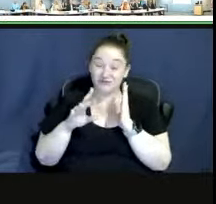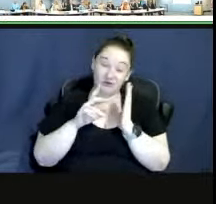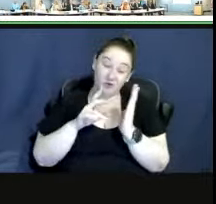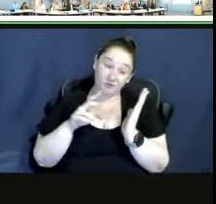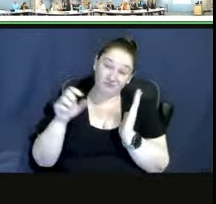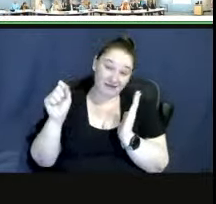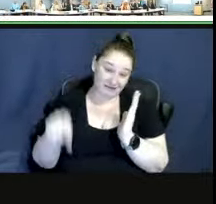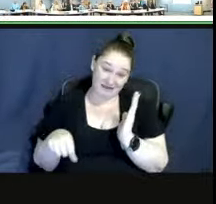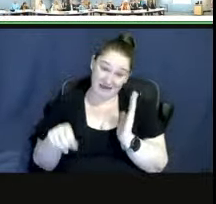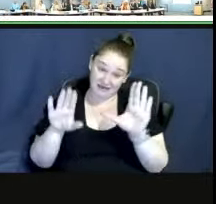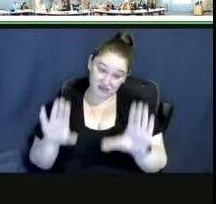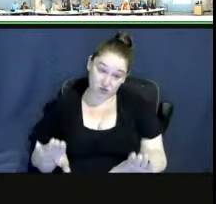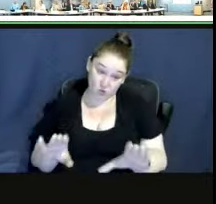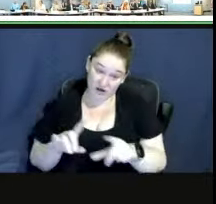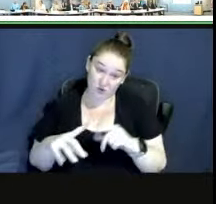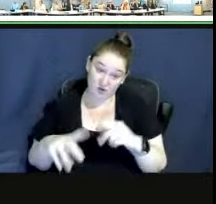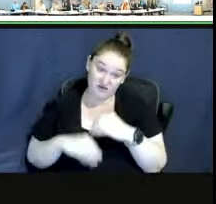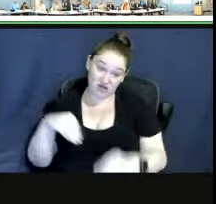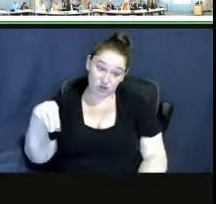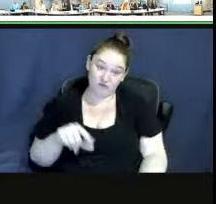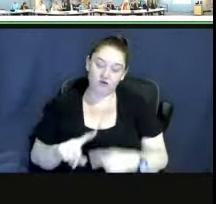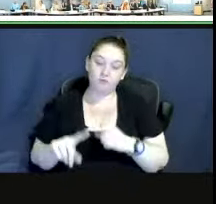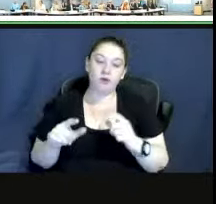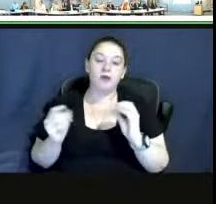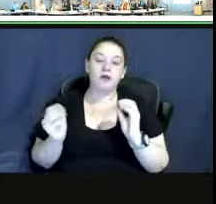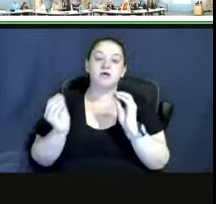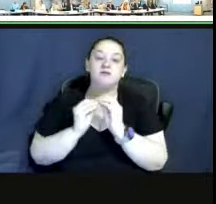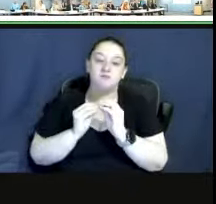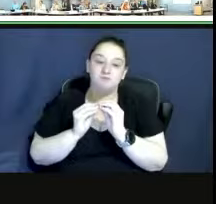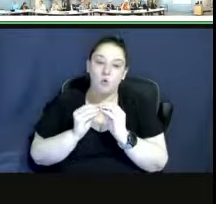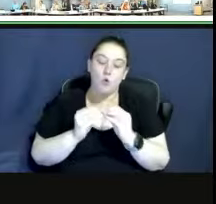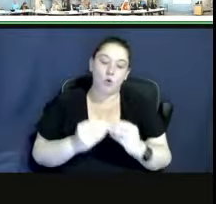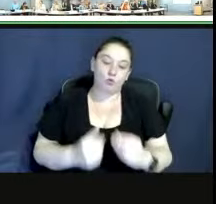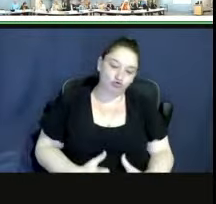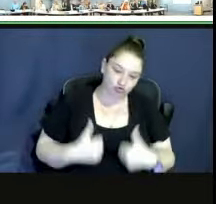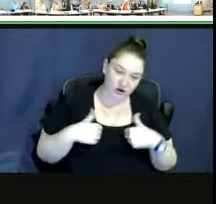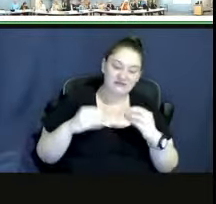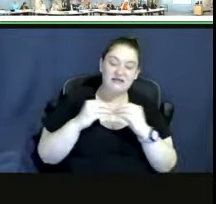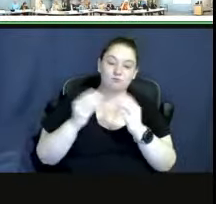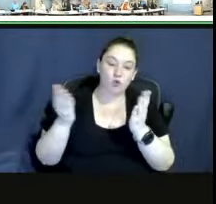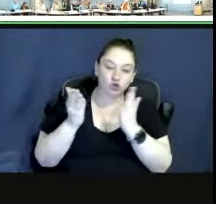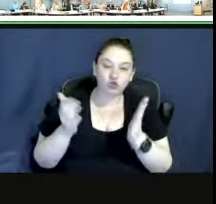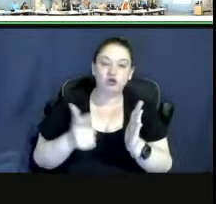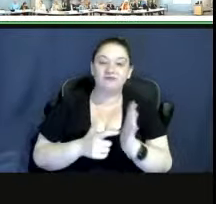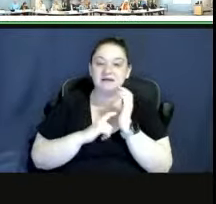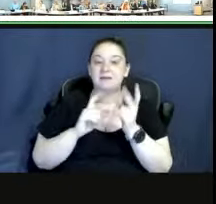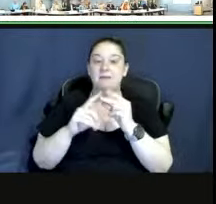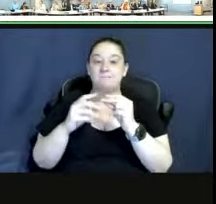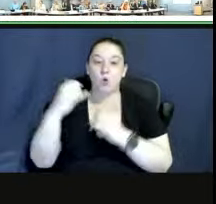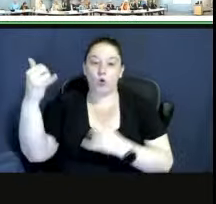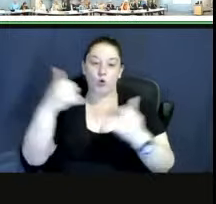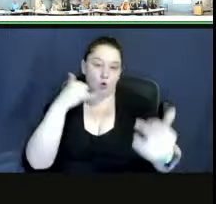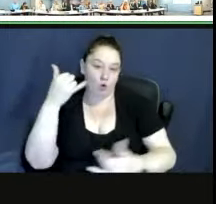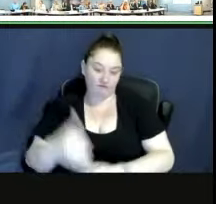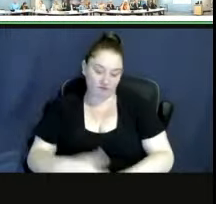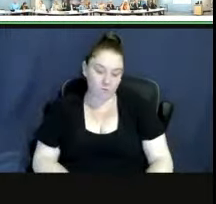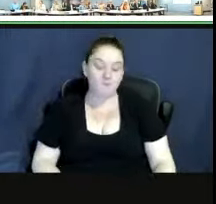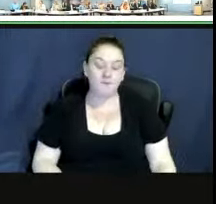yes, it's great to get the new revenue. It does come with more residents, more service demands, more call volume. Thank you.